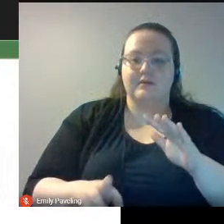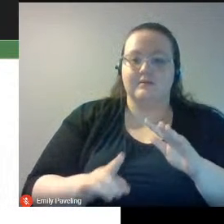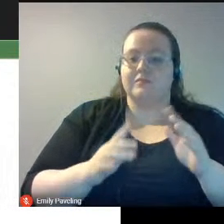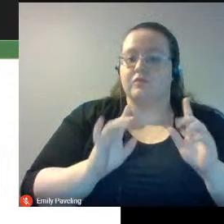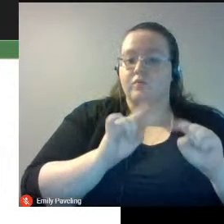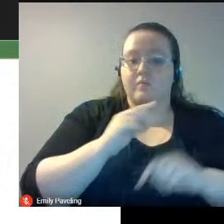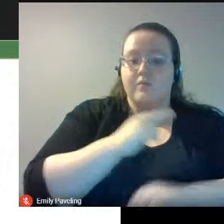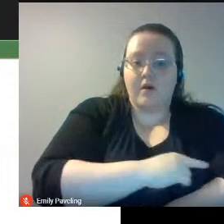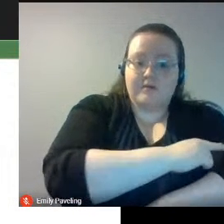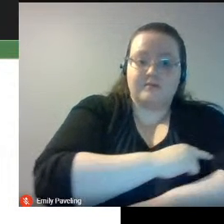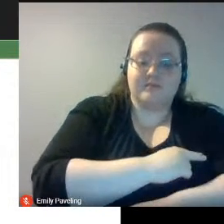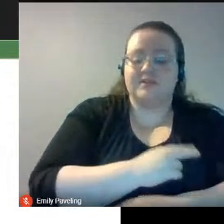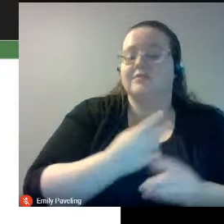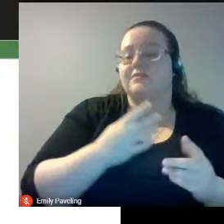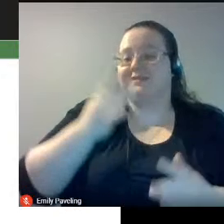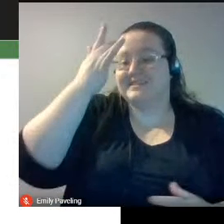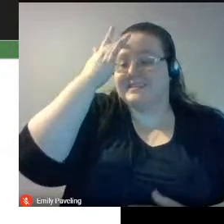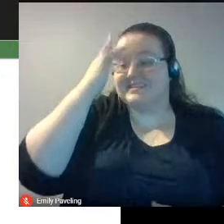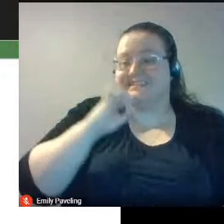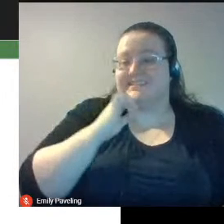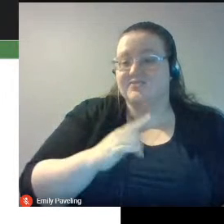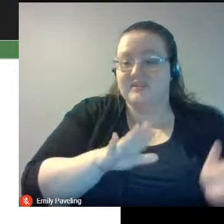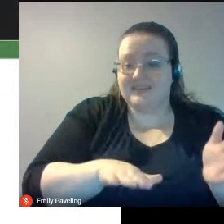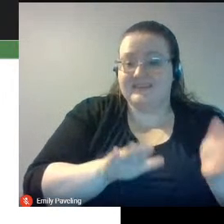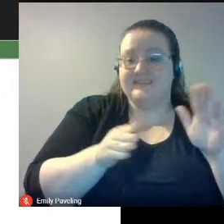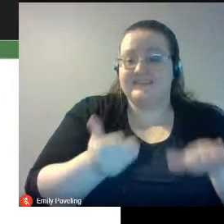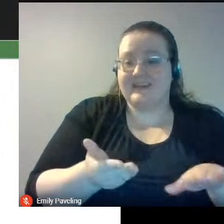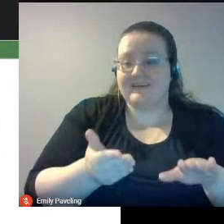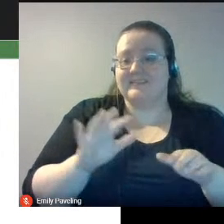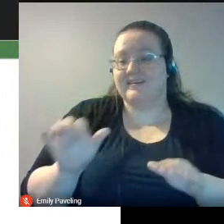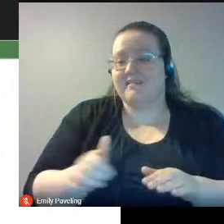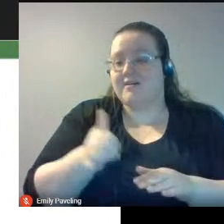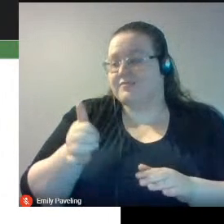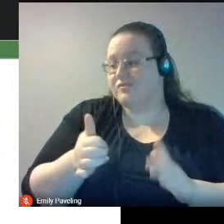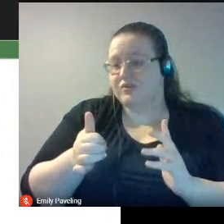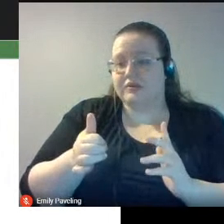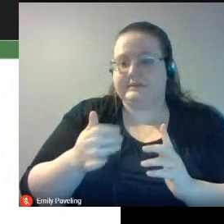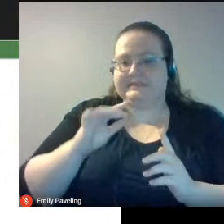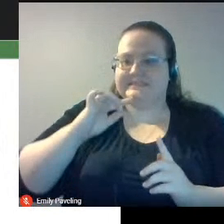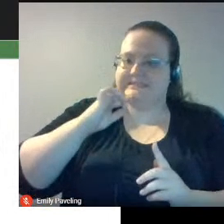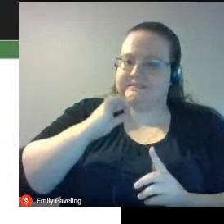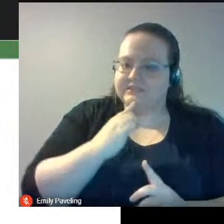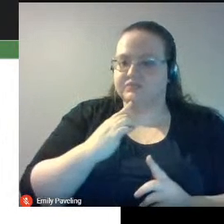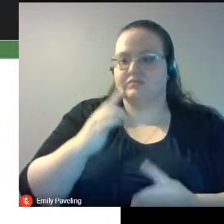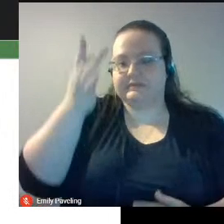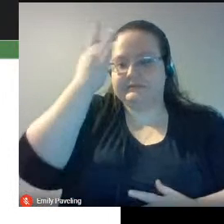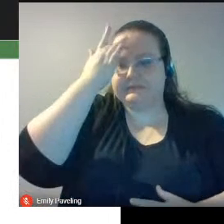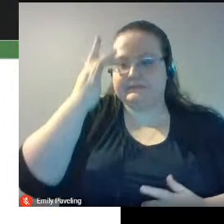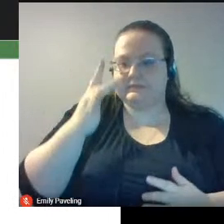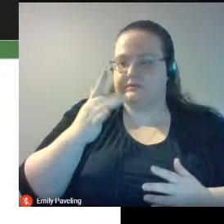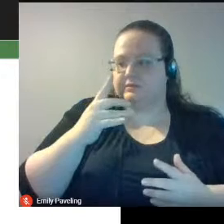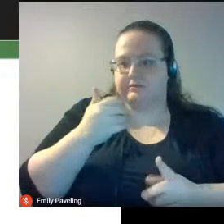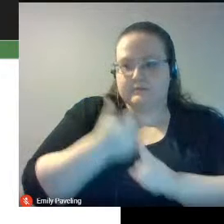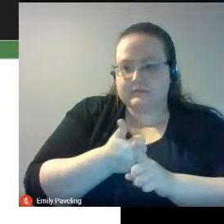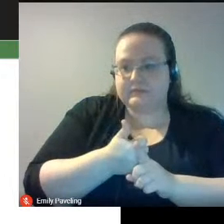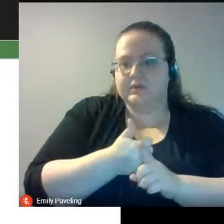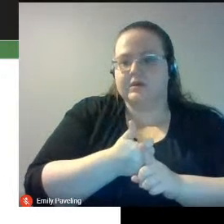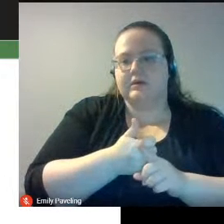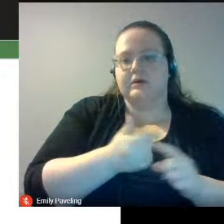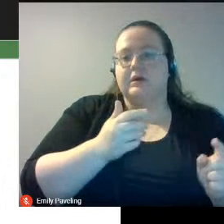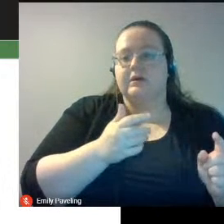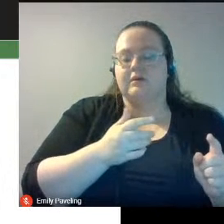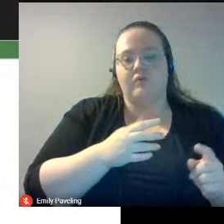and other complications, have been rarer among cases in children compared to adult